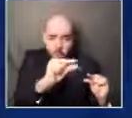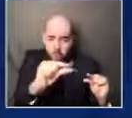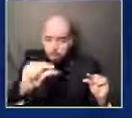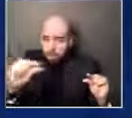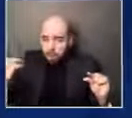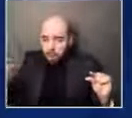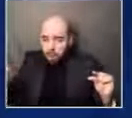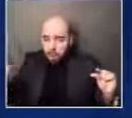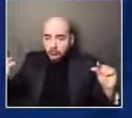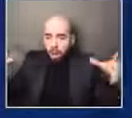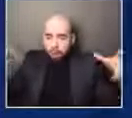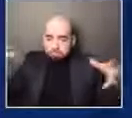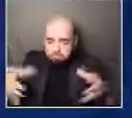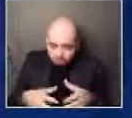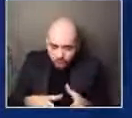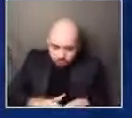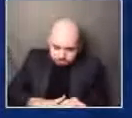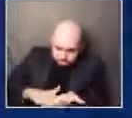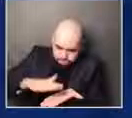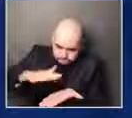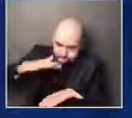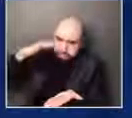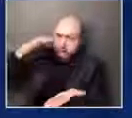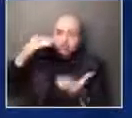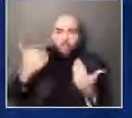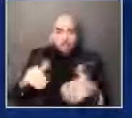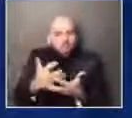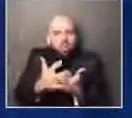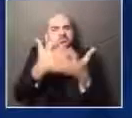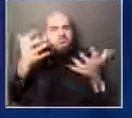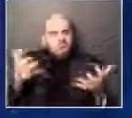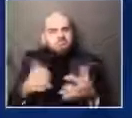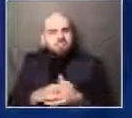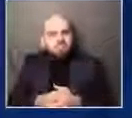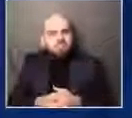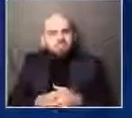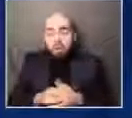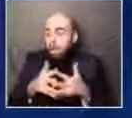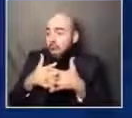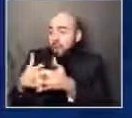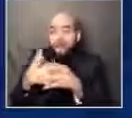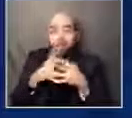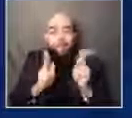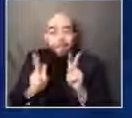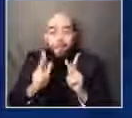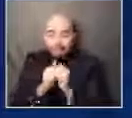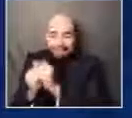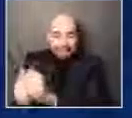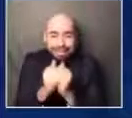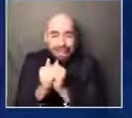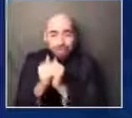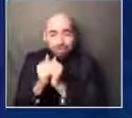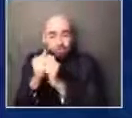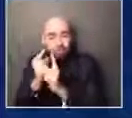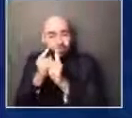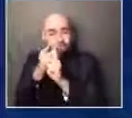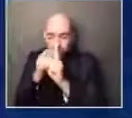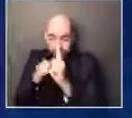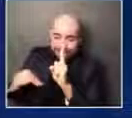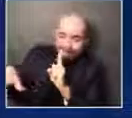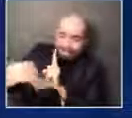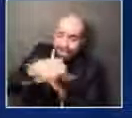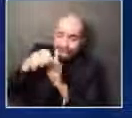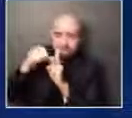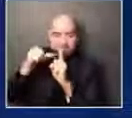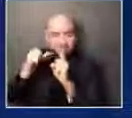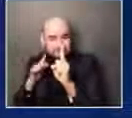I know there's nothing the American people can't accomplish when we work together as one people with one mission. We can get this